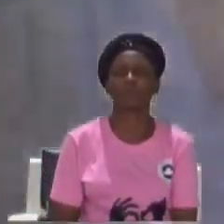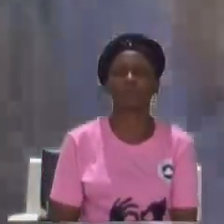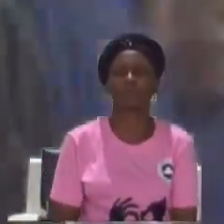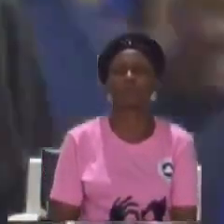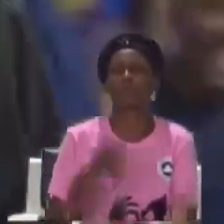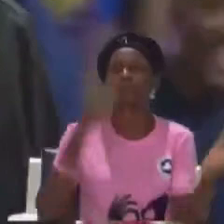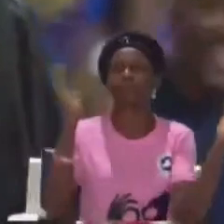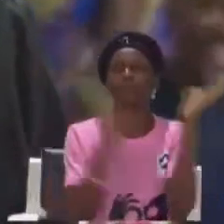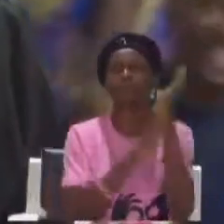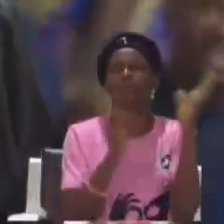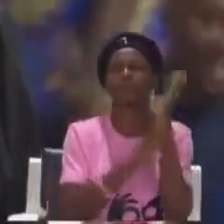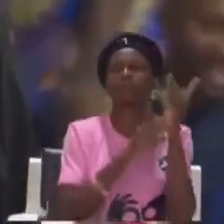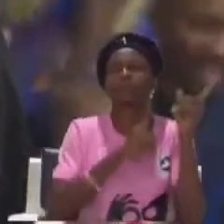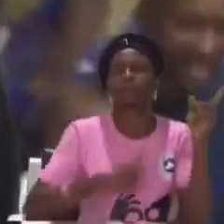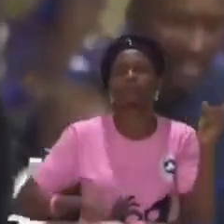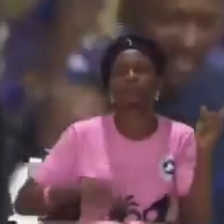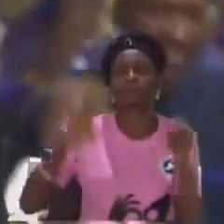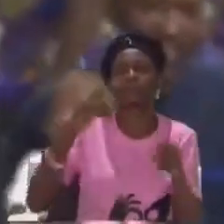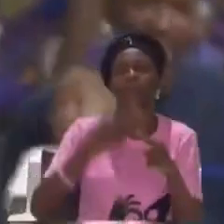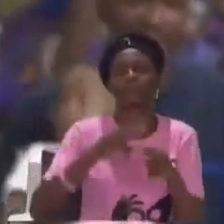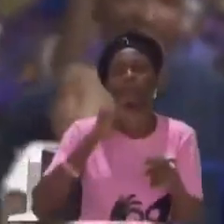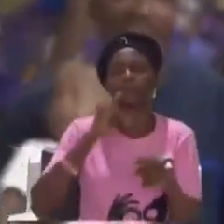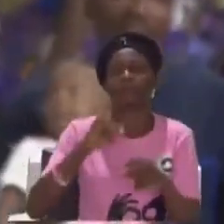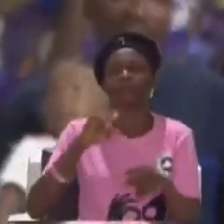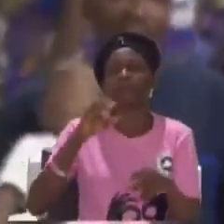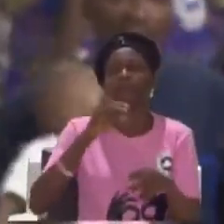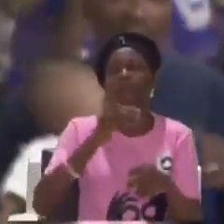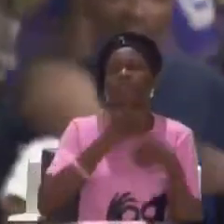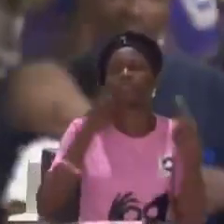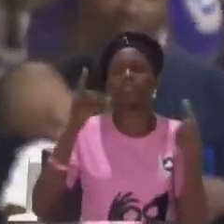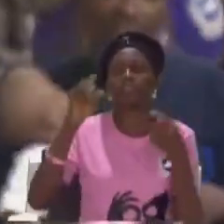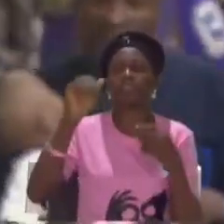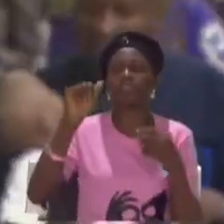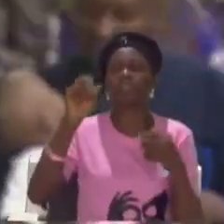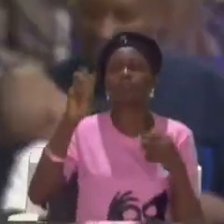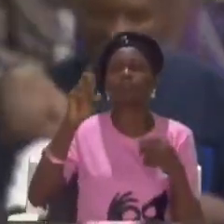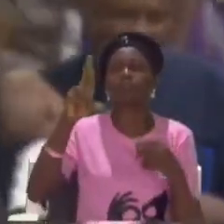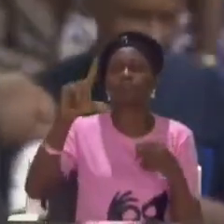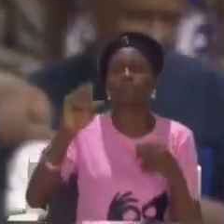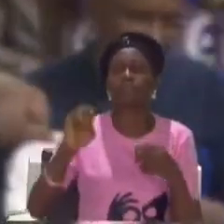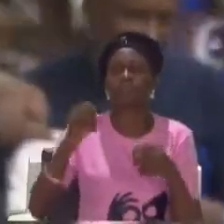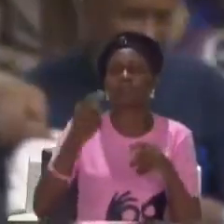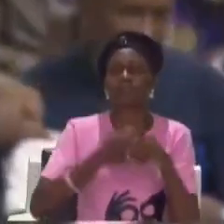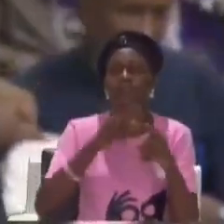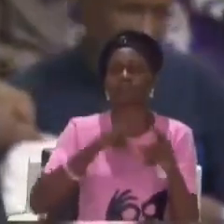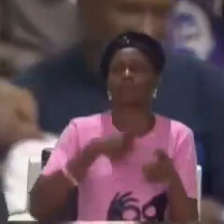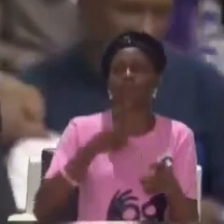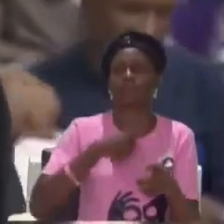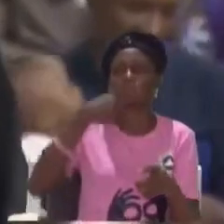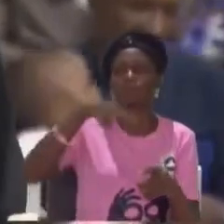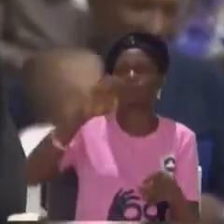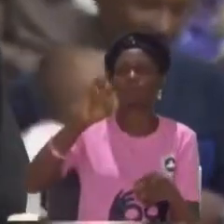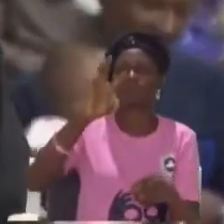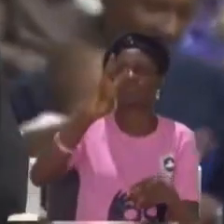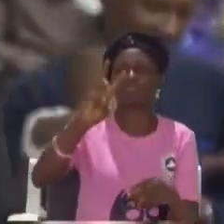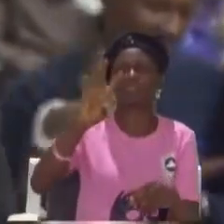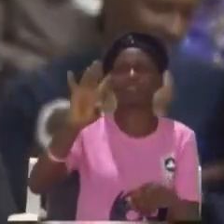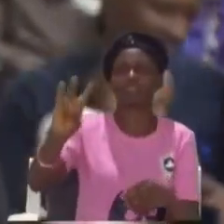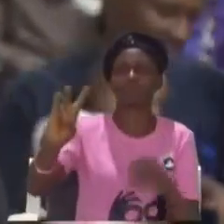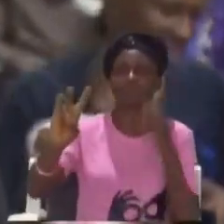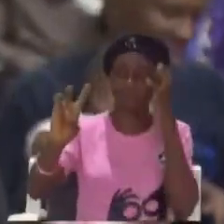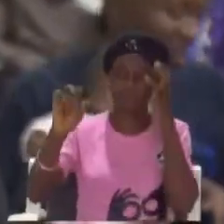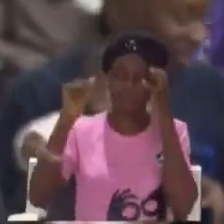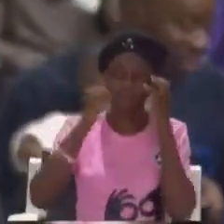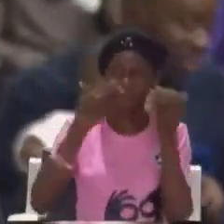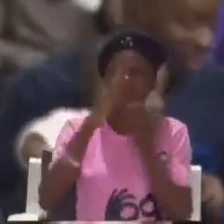Praise the Lord. My name is Bigness Hawele Hiwendi. I am from Lagos Province 67. I'm